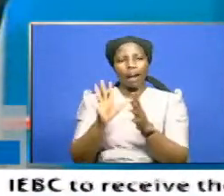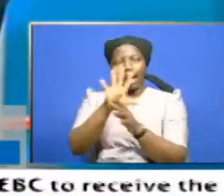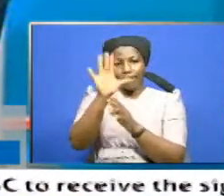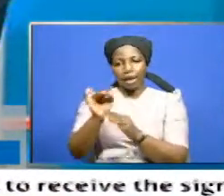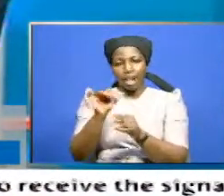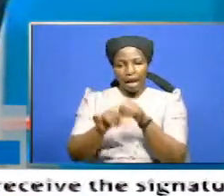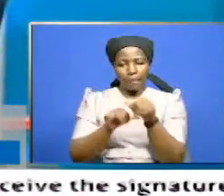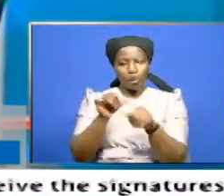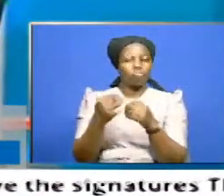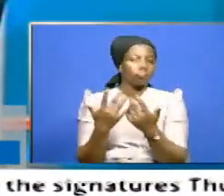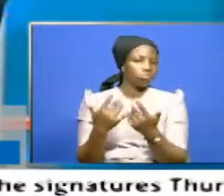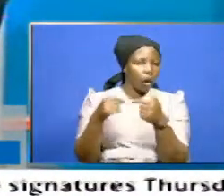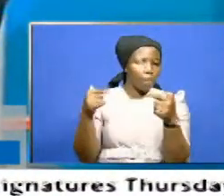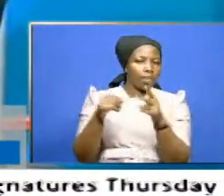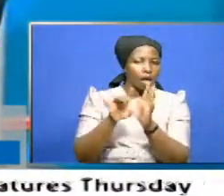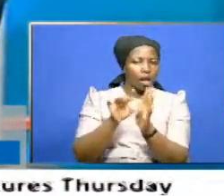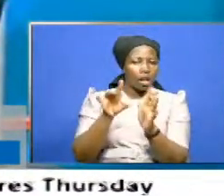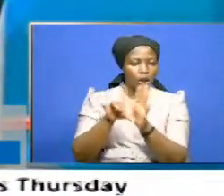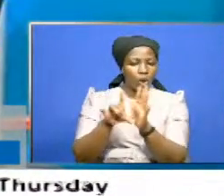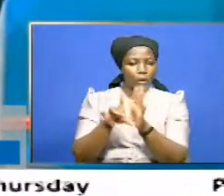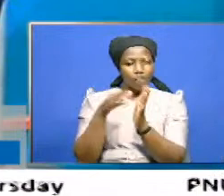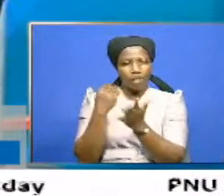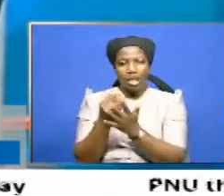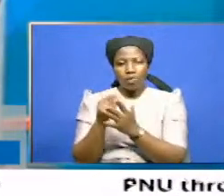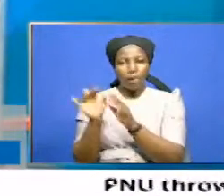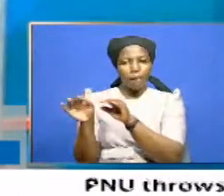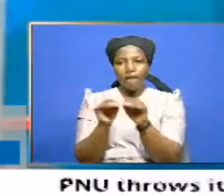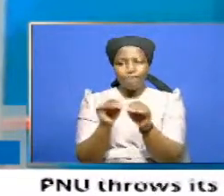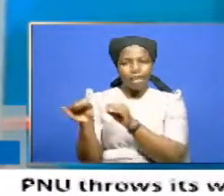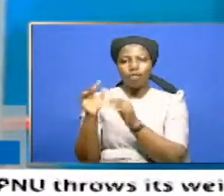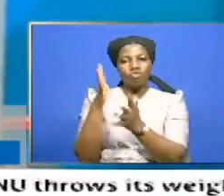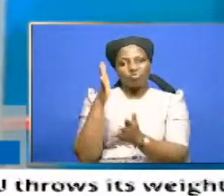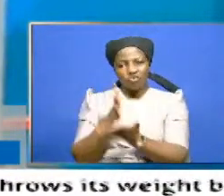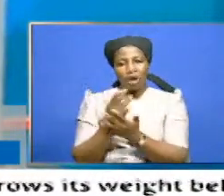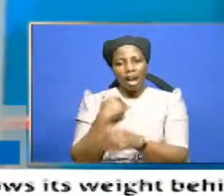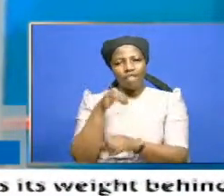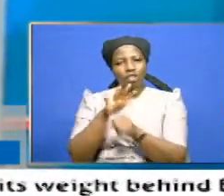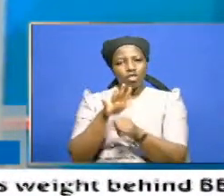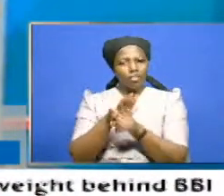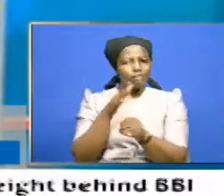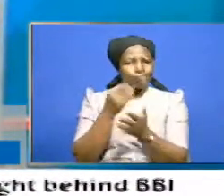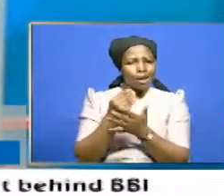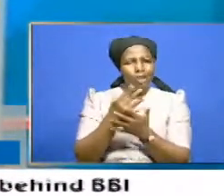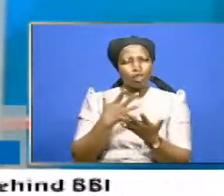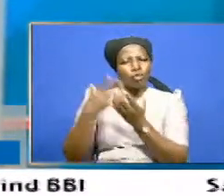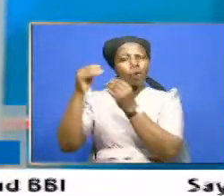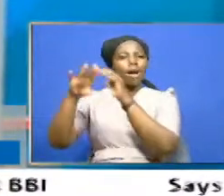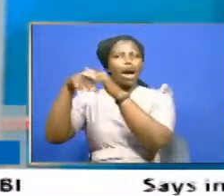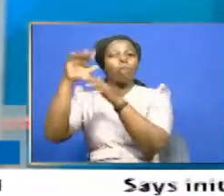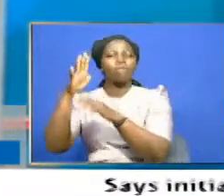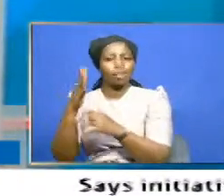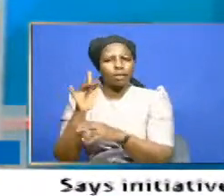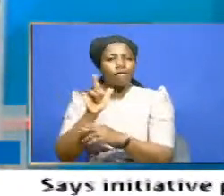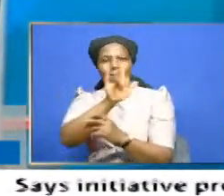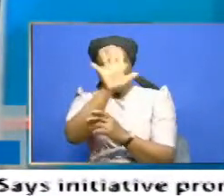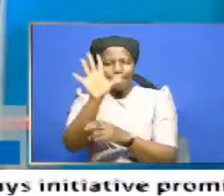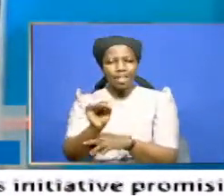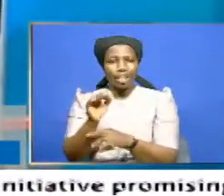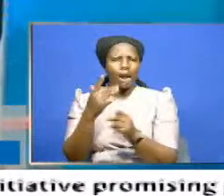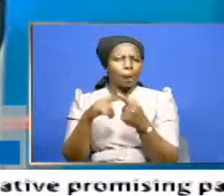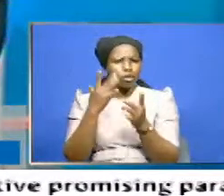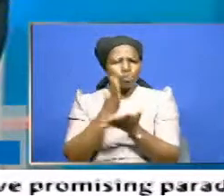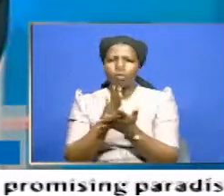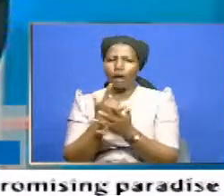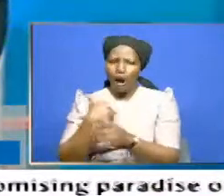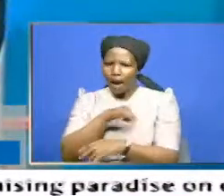flows of the continent. It's mind-boggling, the amount of resources that just leaks out of this continent outside. We do not actually need foreign aid. We do not